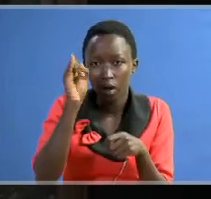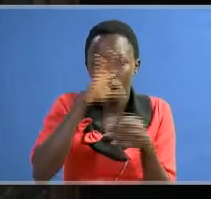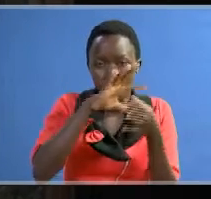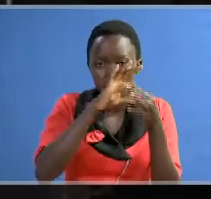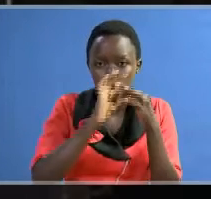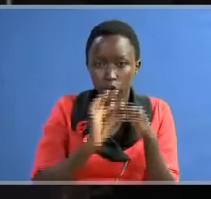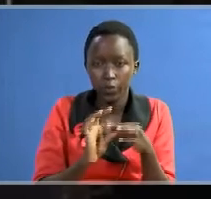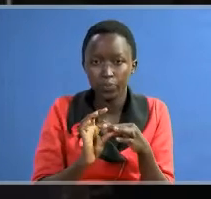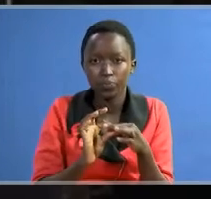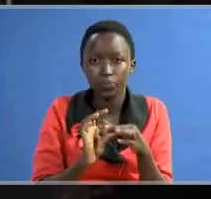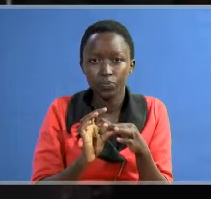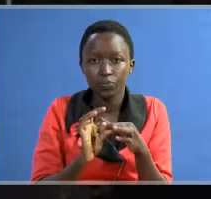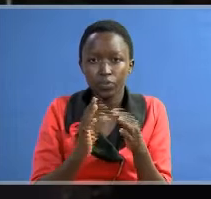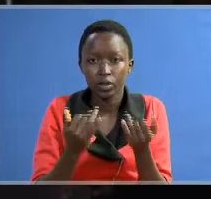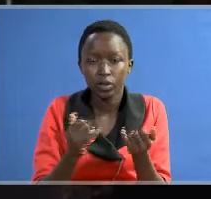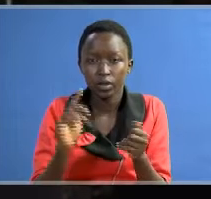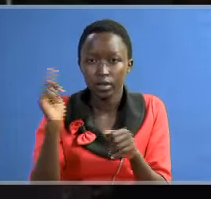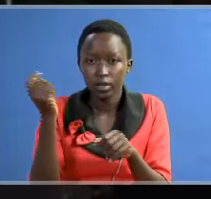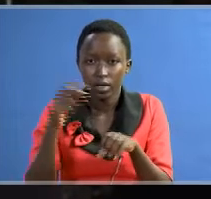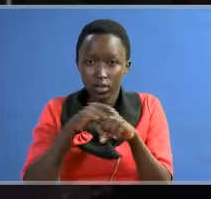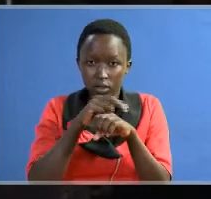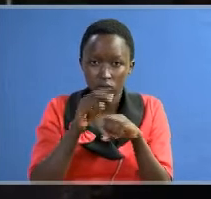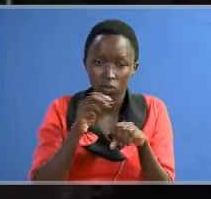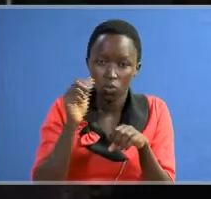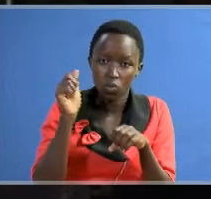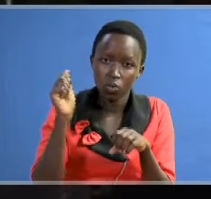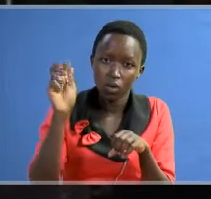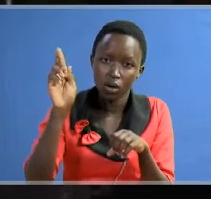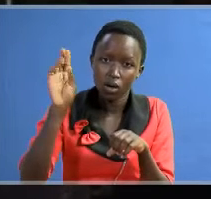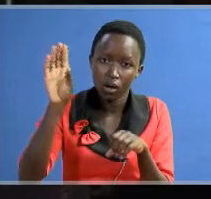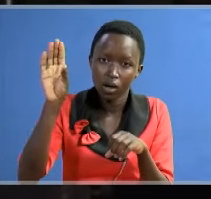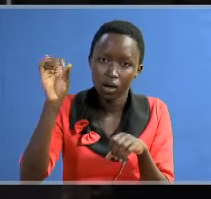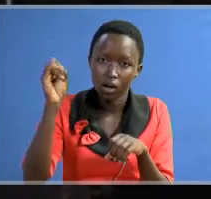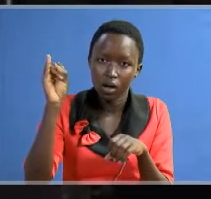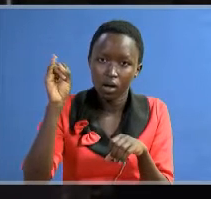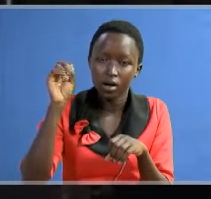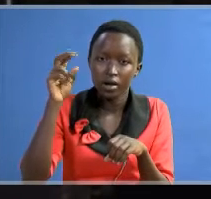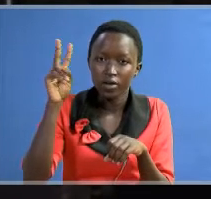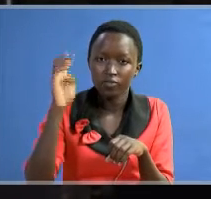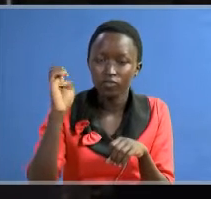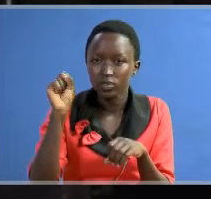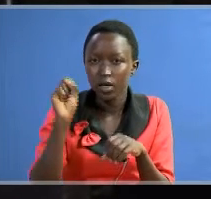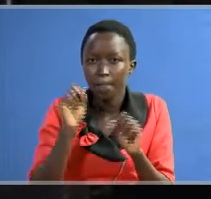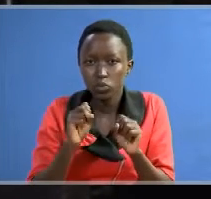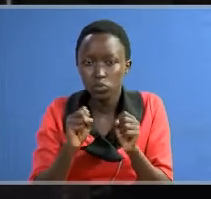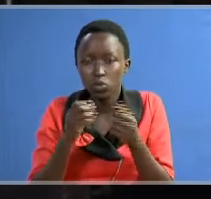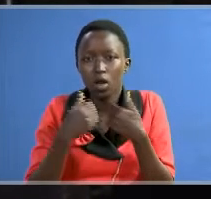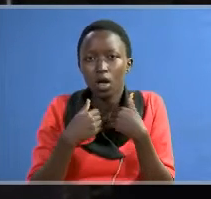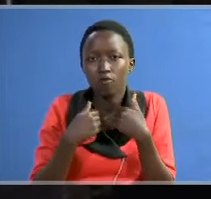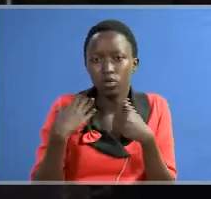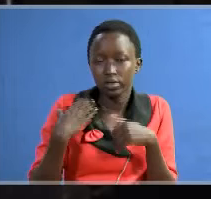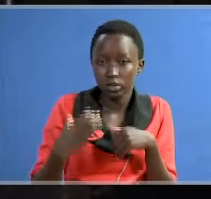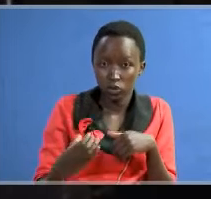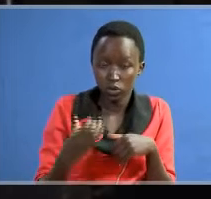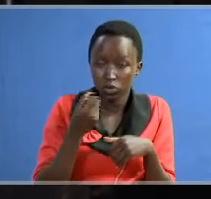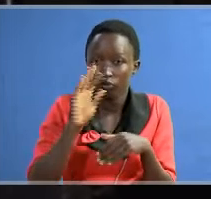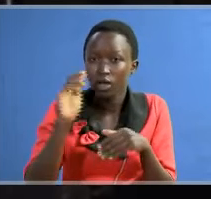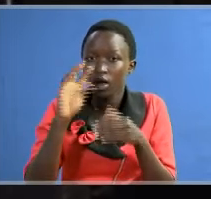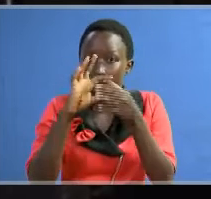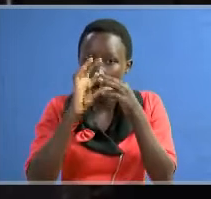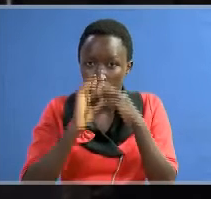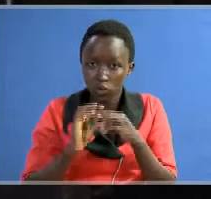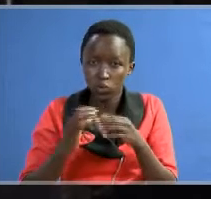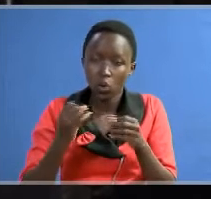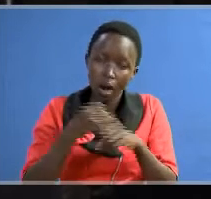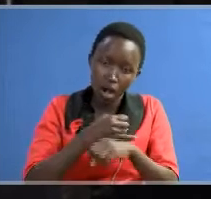utamaduni. They should come to Kenya National Archives. This is when they can be enriched with the cultural heritage. Those are